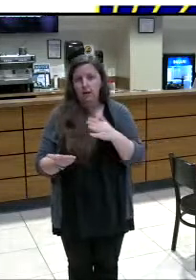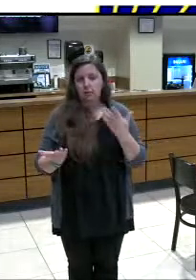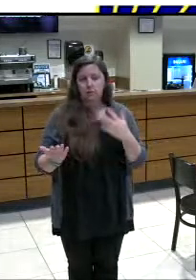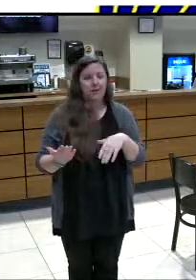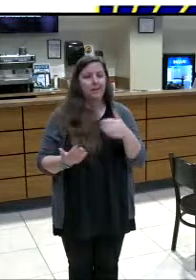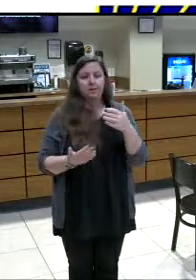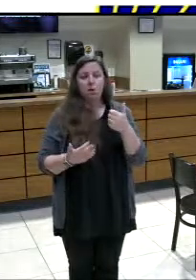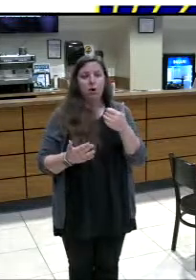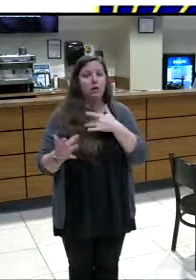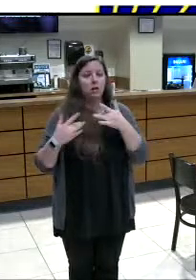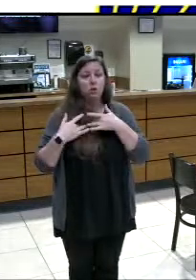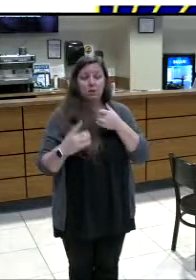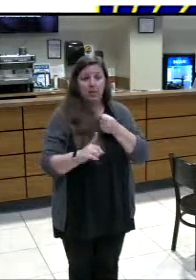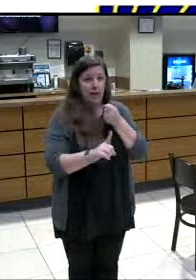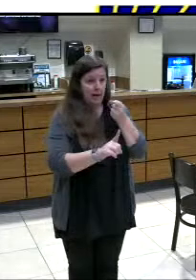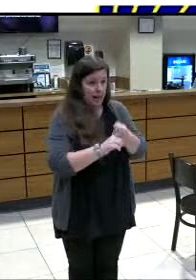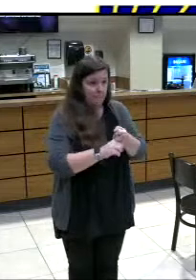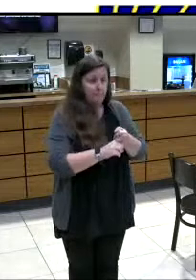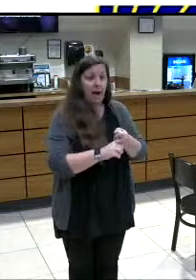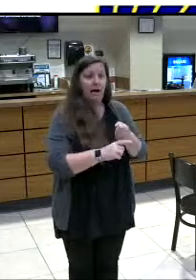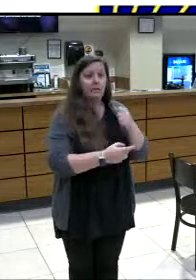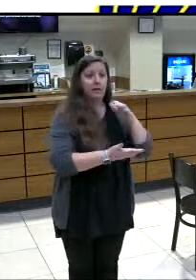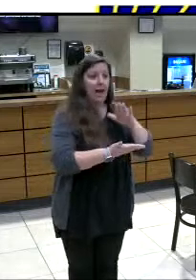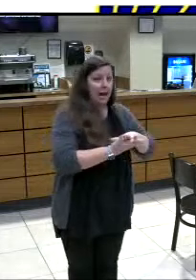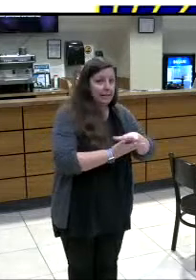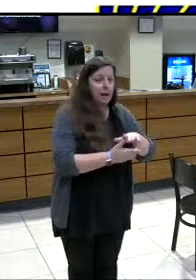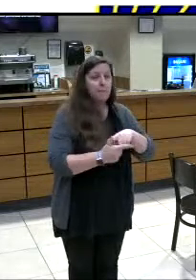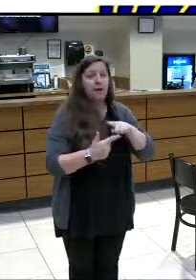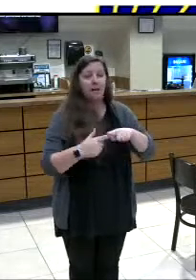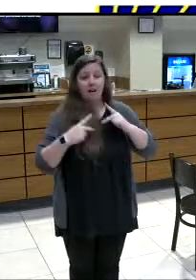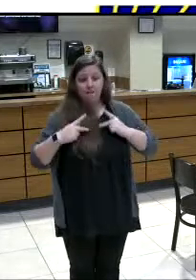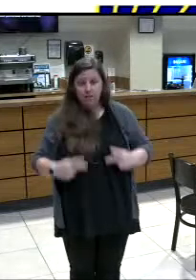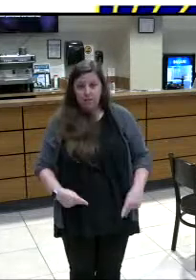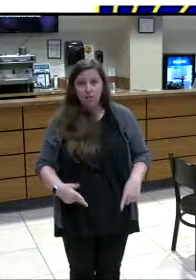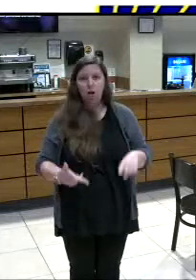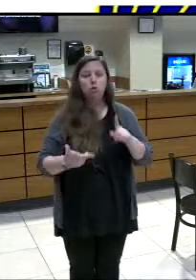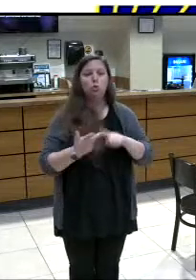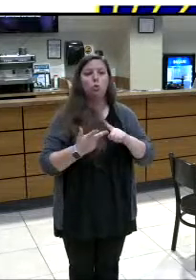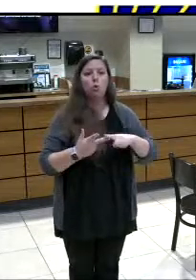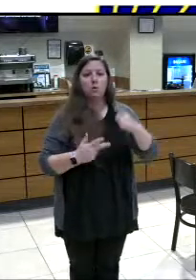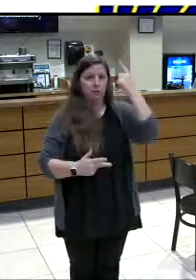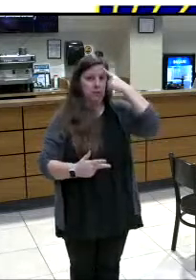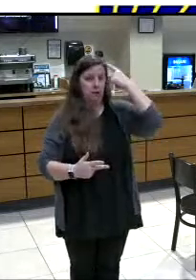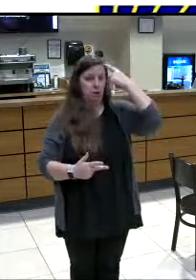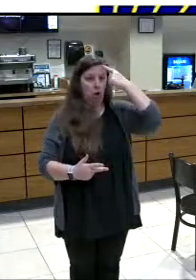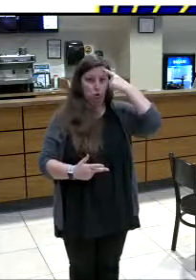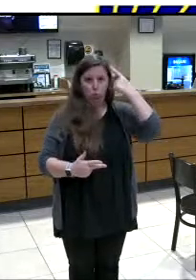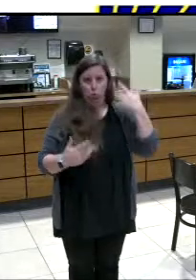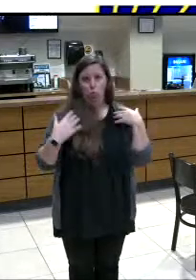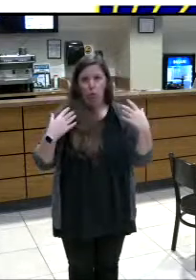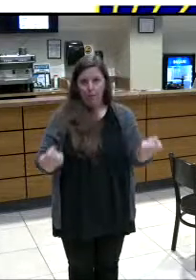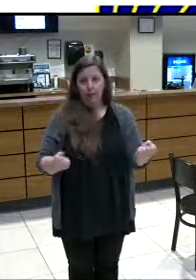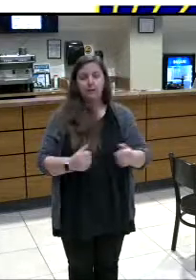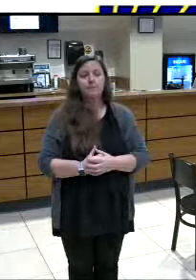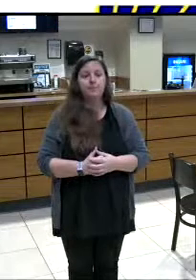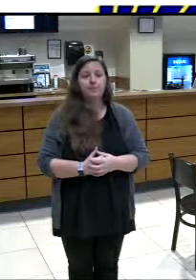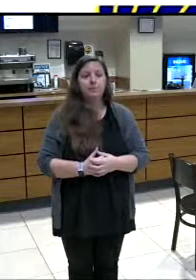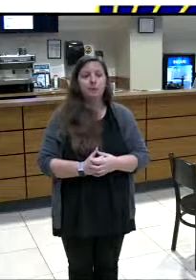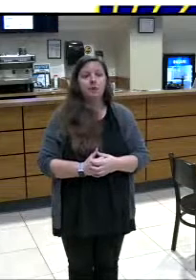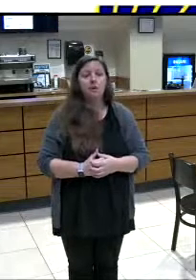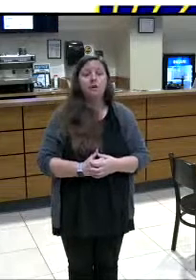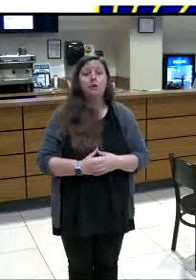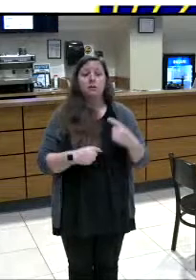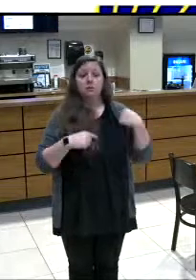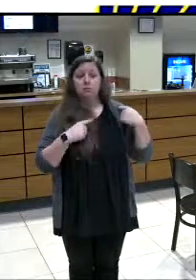students' academic, physiological, as well as their psychological well-being. To date, the social workers have